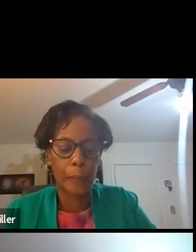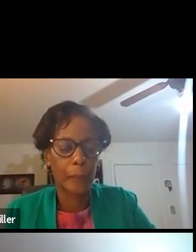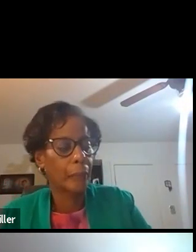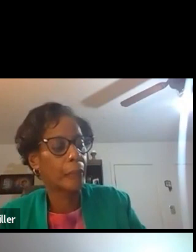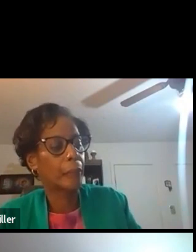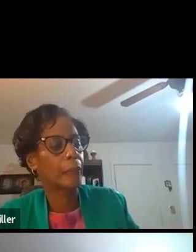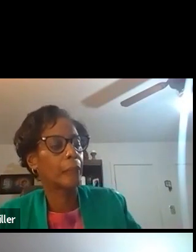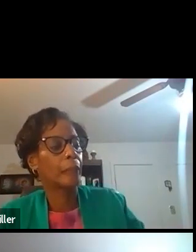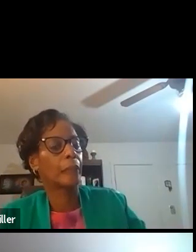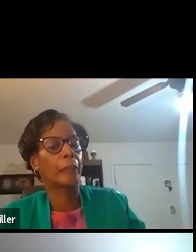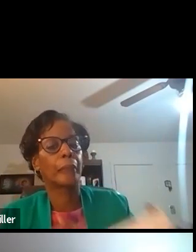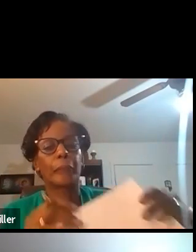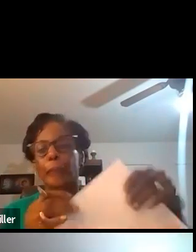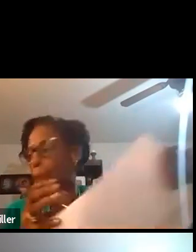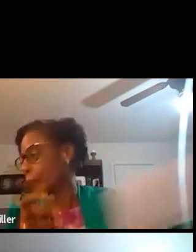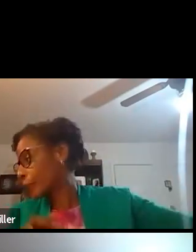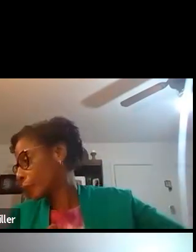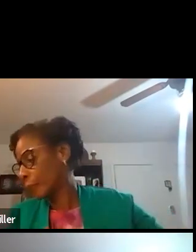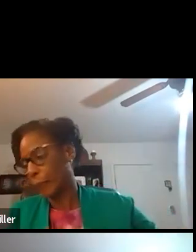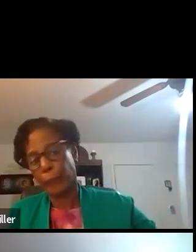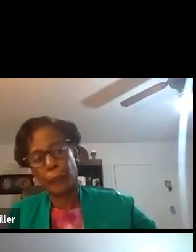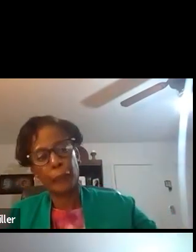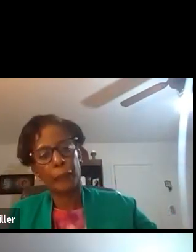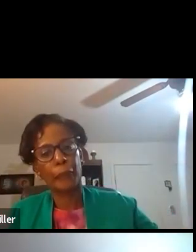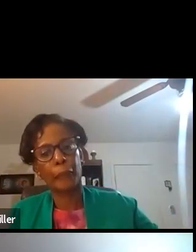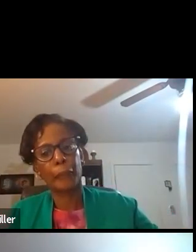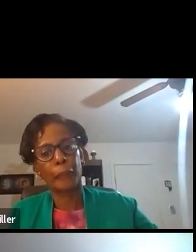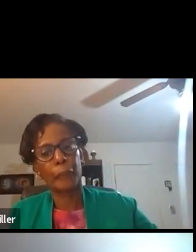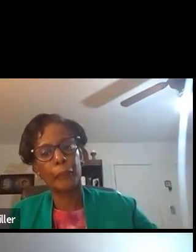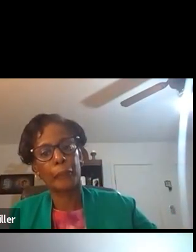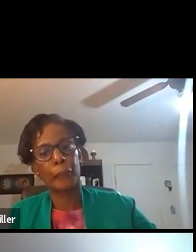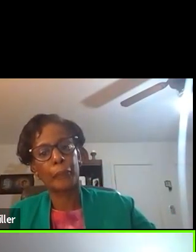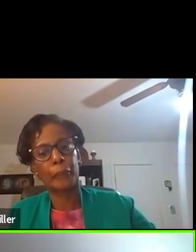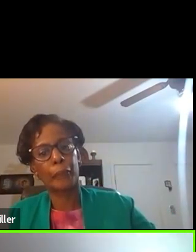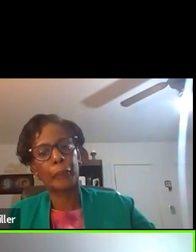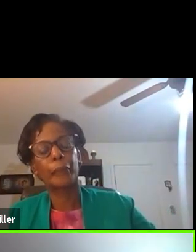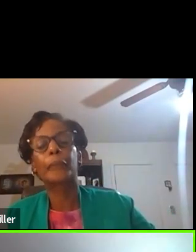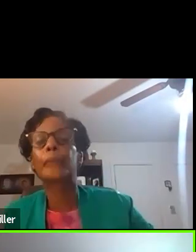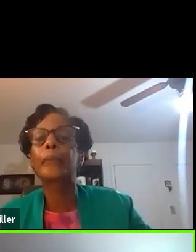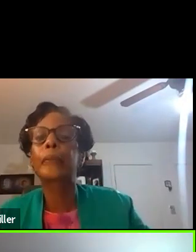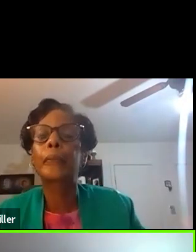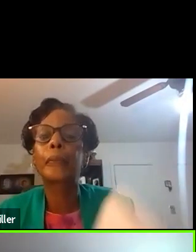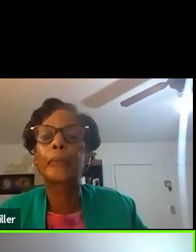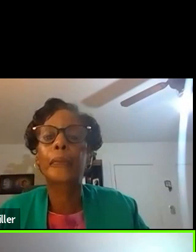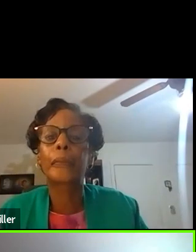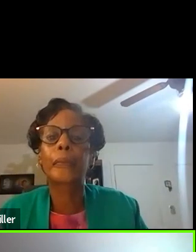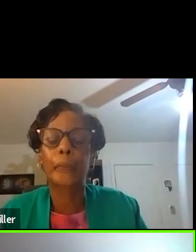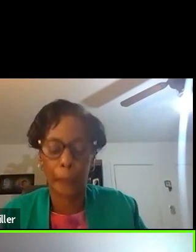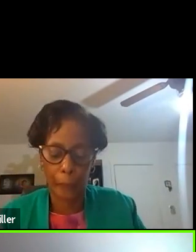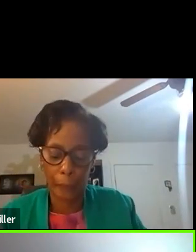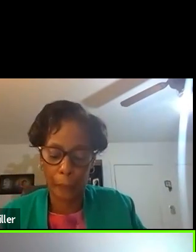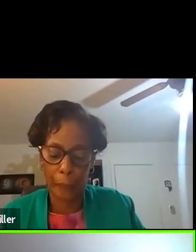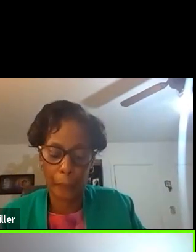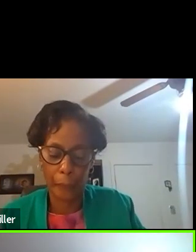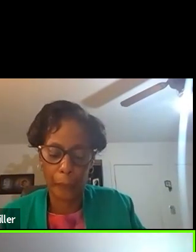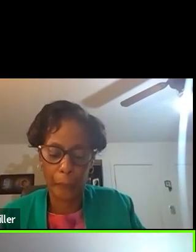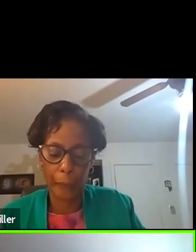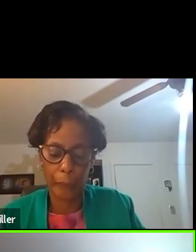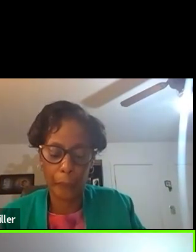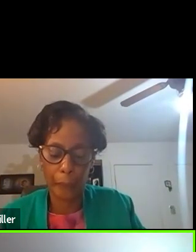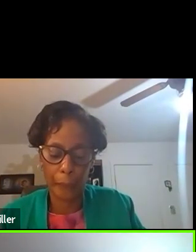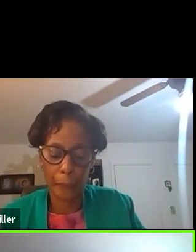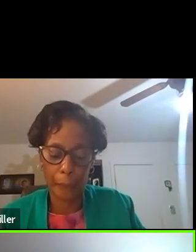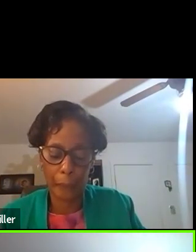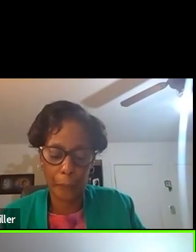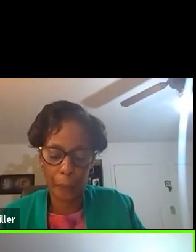Pass. Okay, Dustin, additional instructions. Yes, we will send out an updated incentive pay